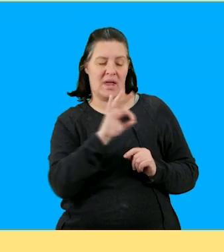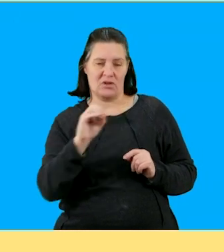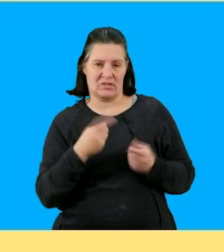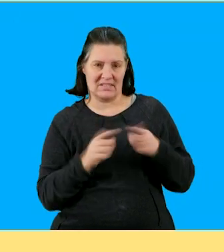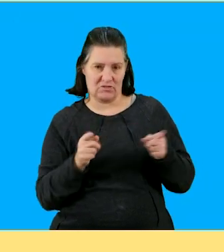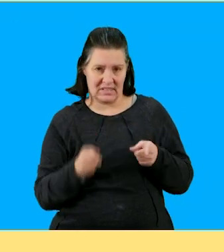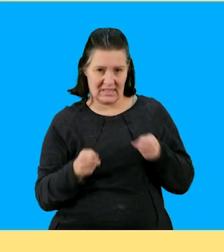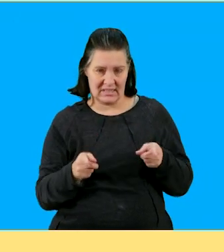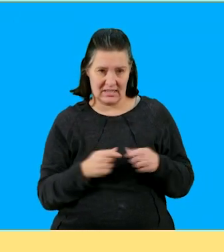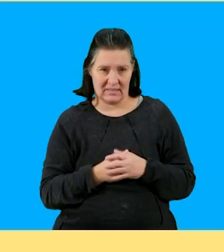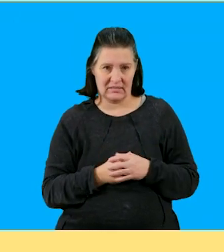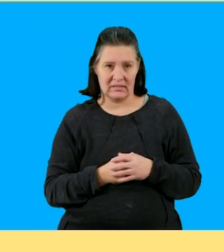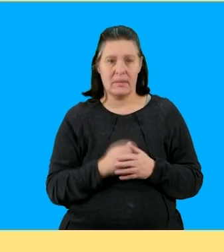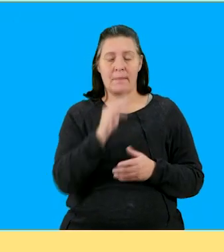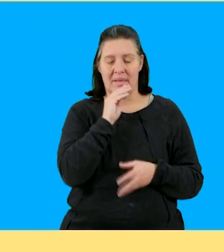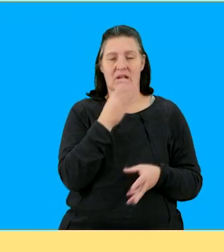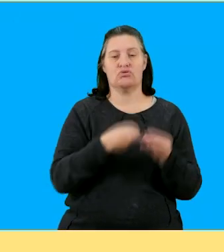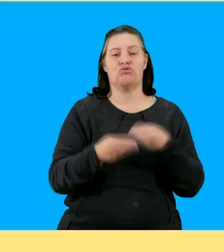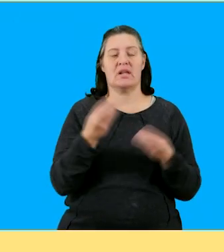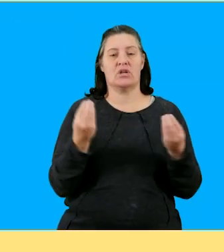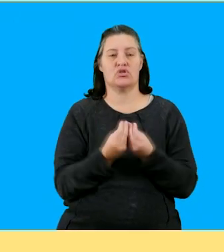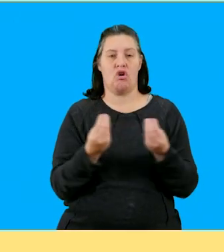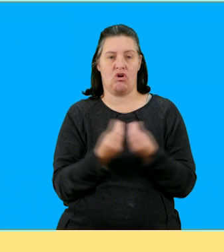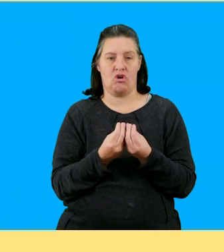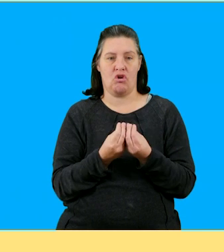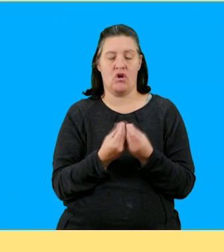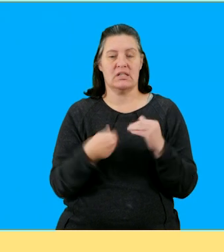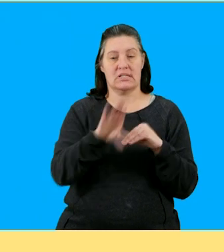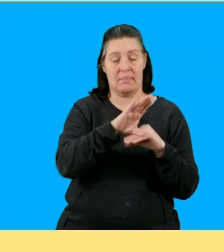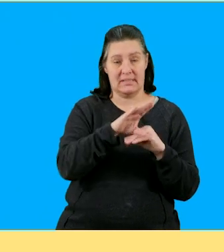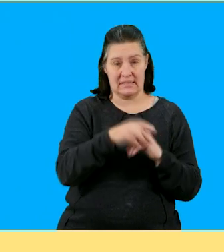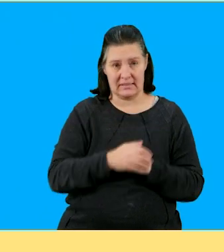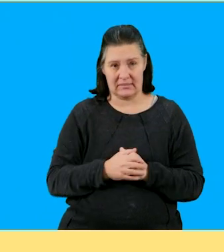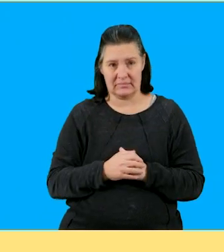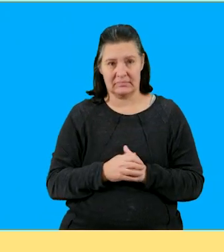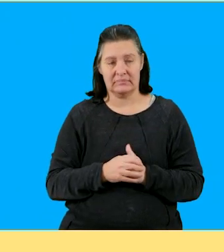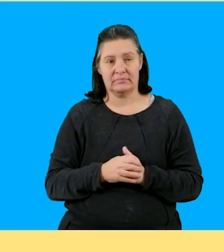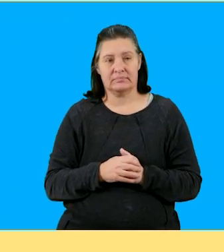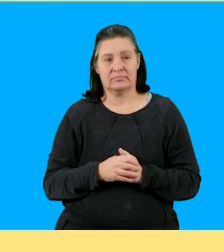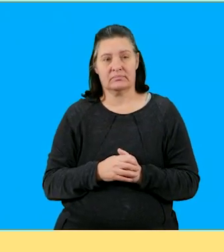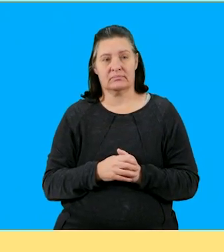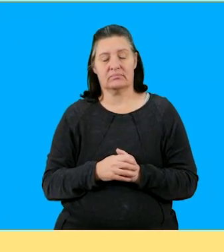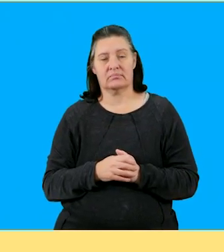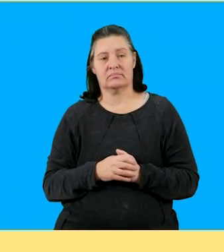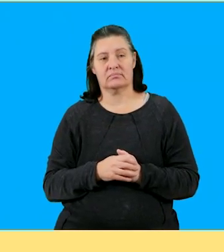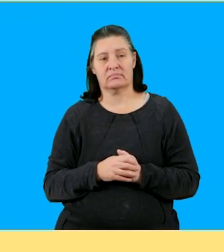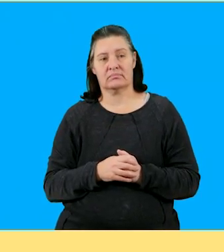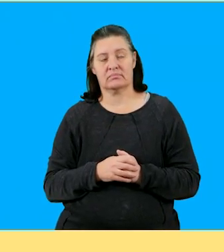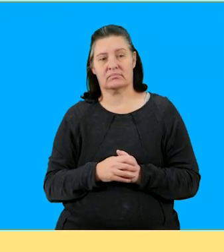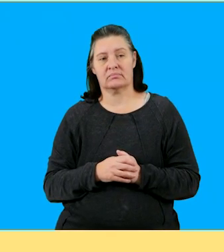7,300. That is my trading stock surplus. Trading stock surplus.